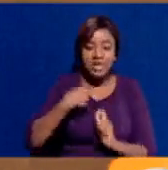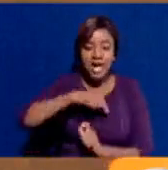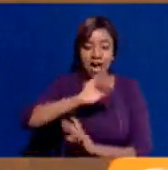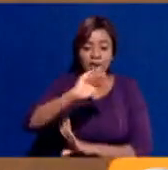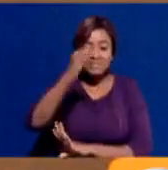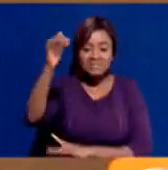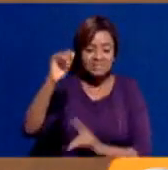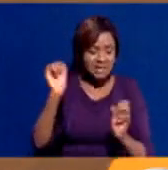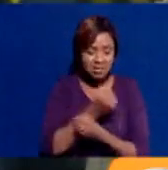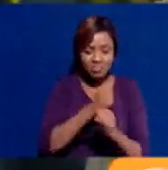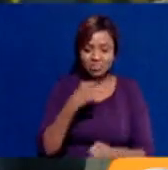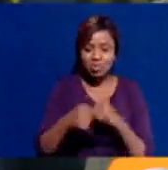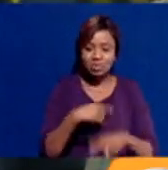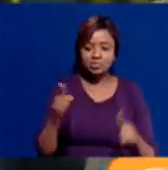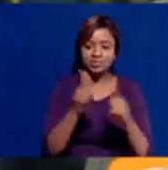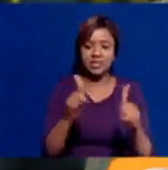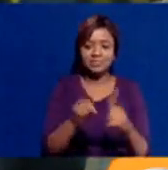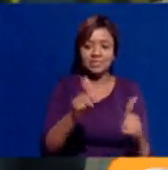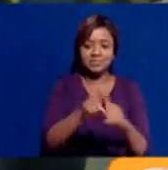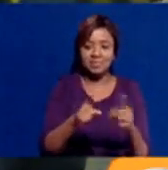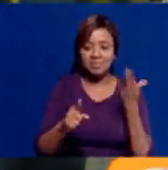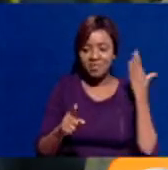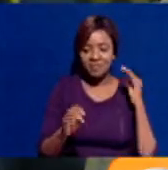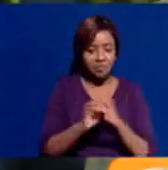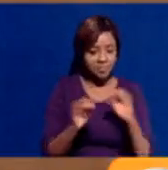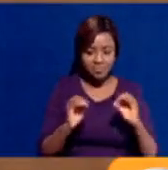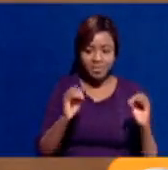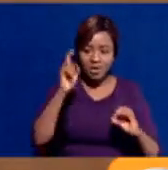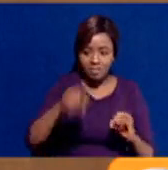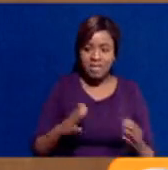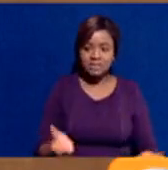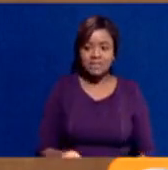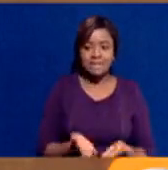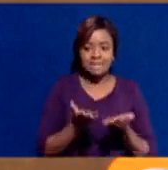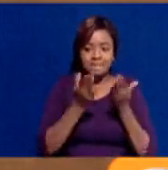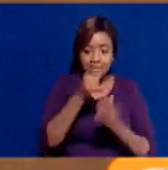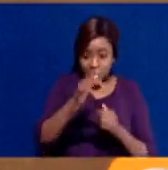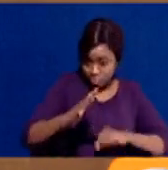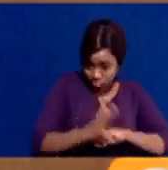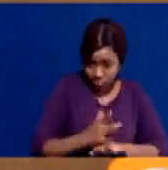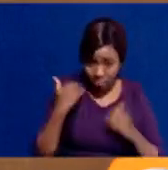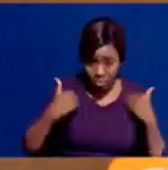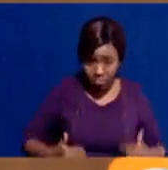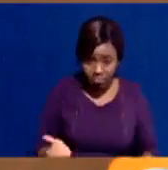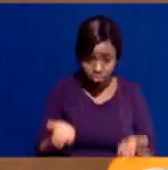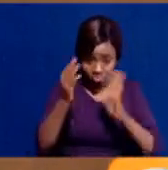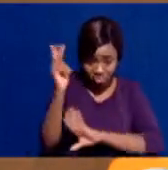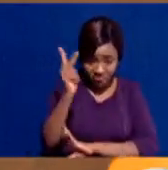remain how it has always been. We must improve it. Kweli mtasimama na mimi tukiimprove